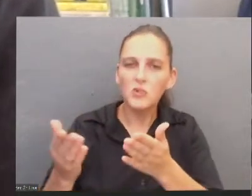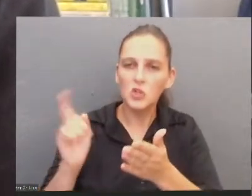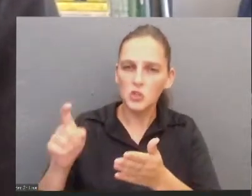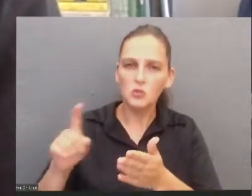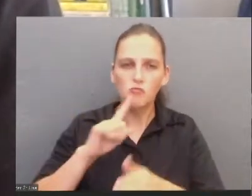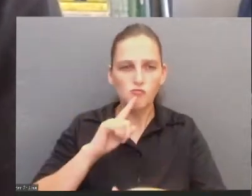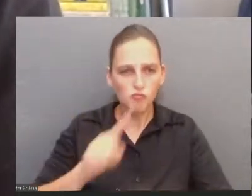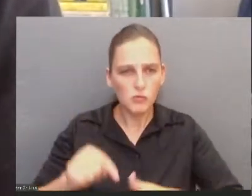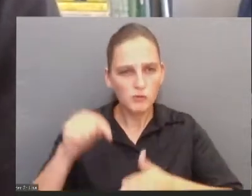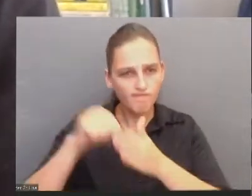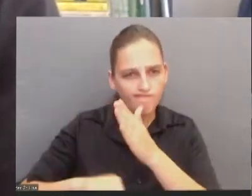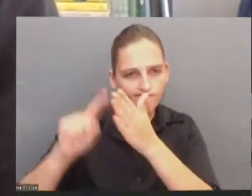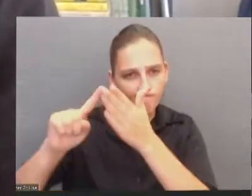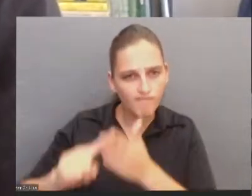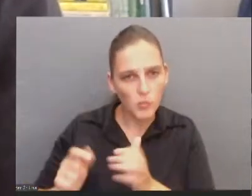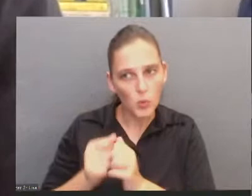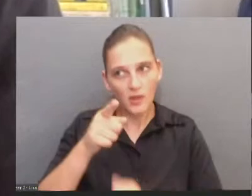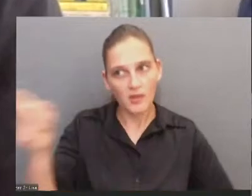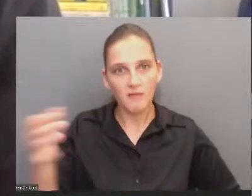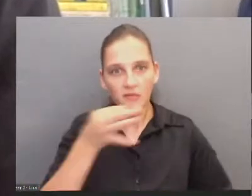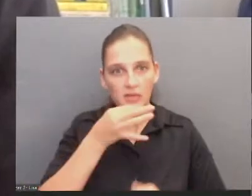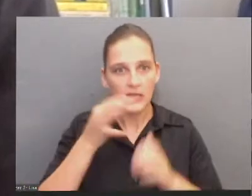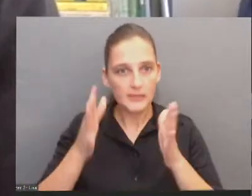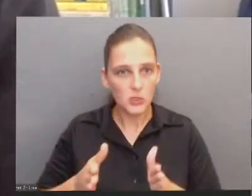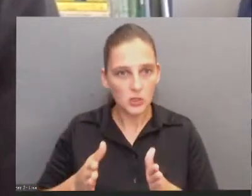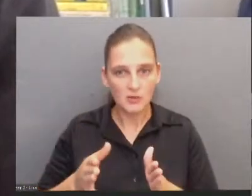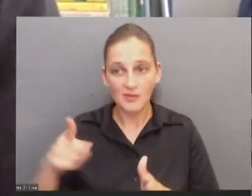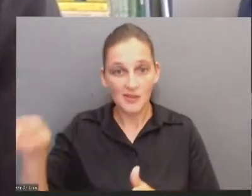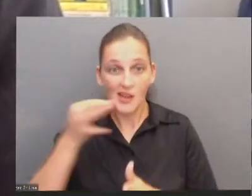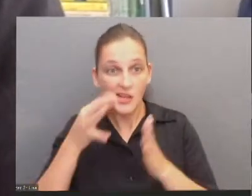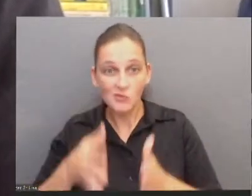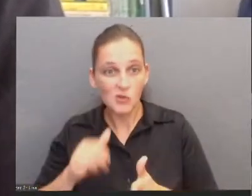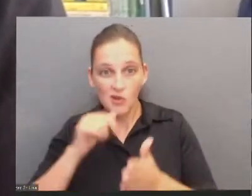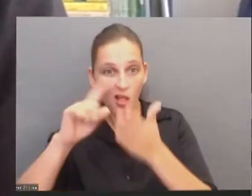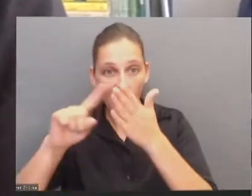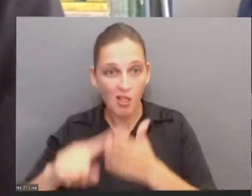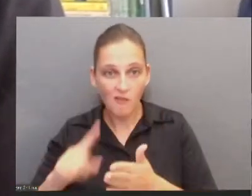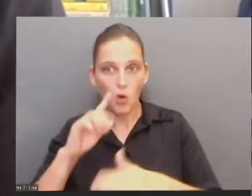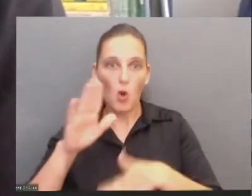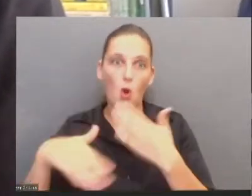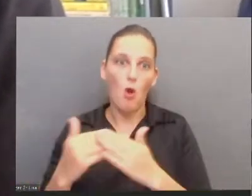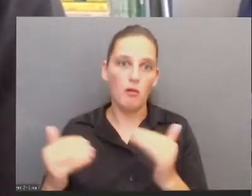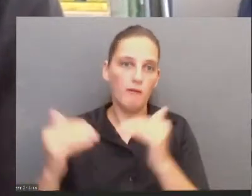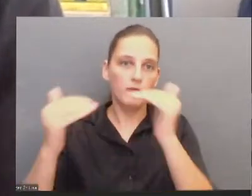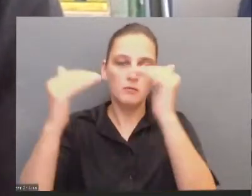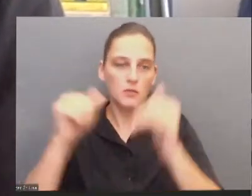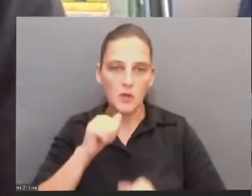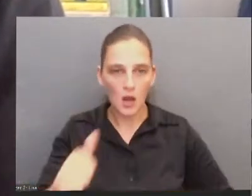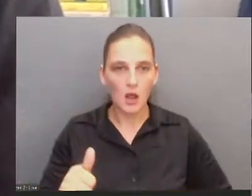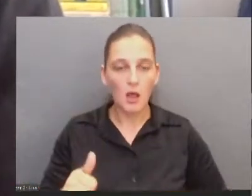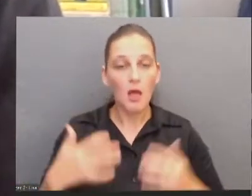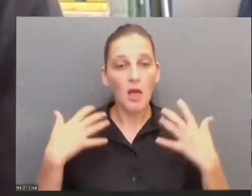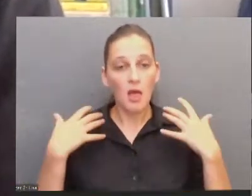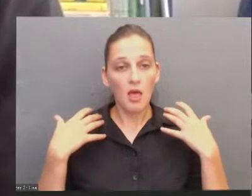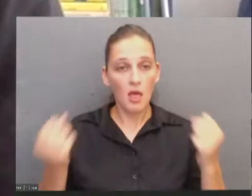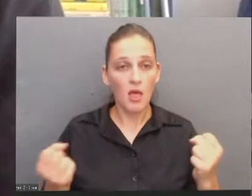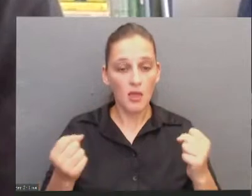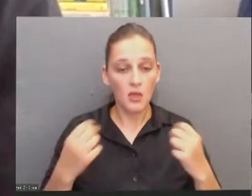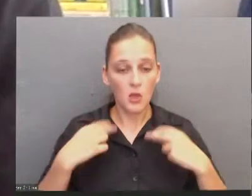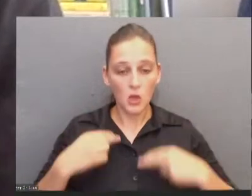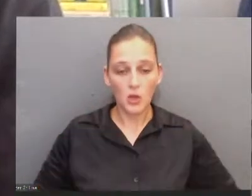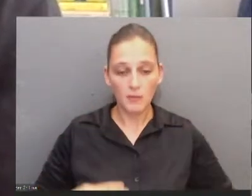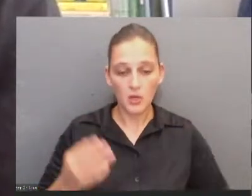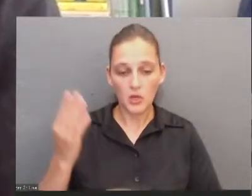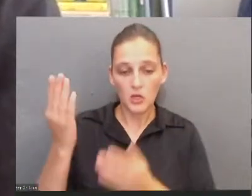experience. That is not happening at all levels of government. Health and Human Services must bring back the Chronic Fatigue Syndrome